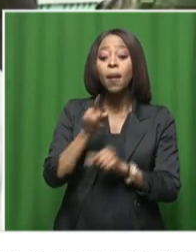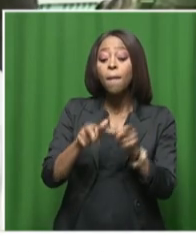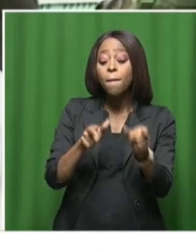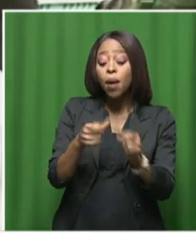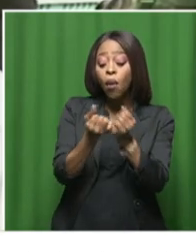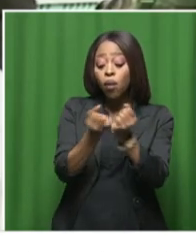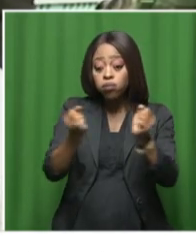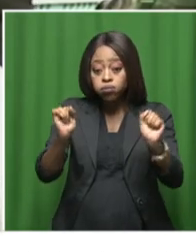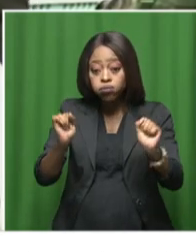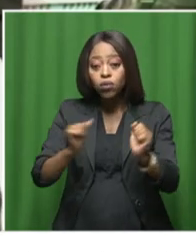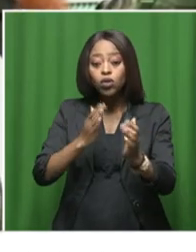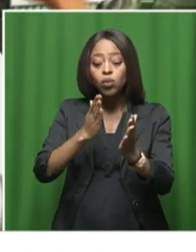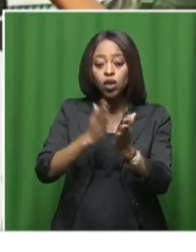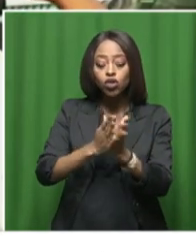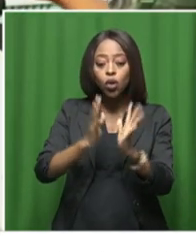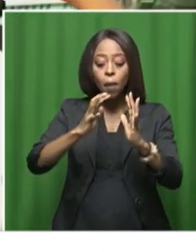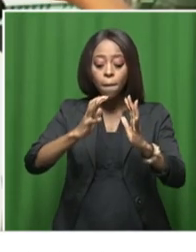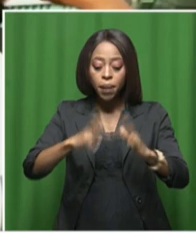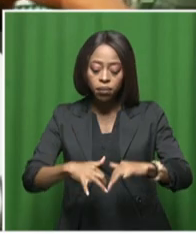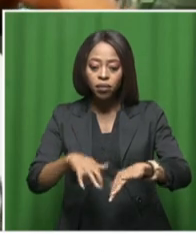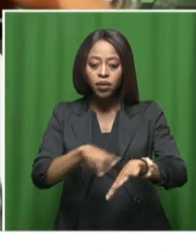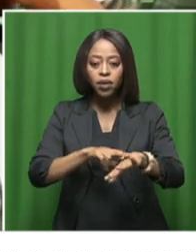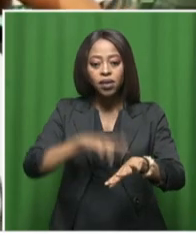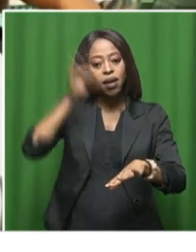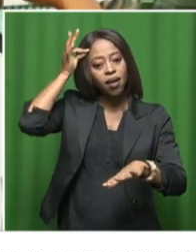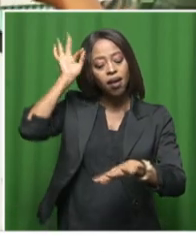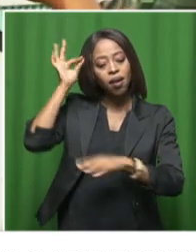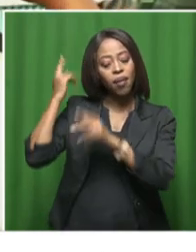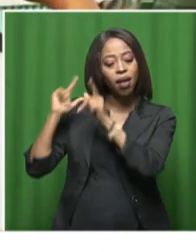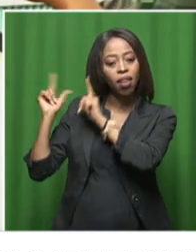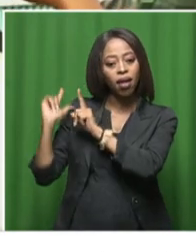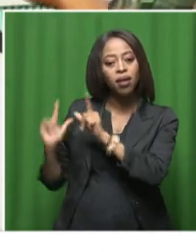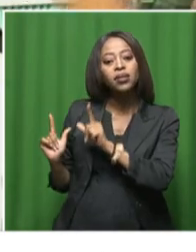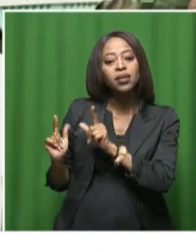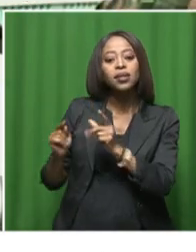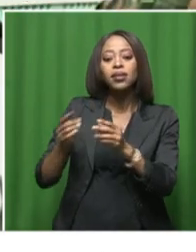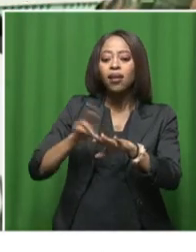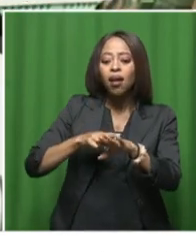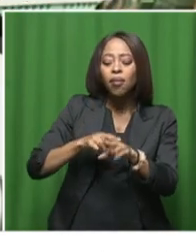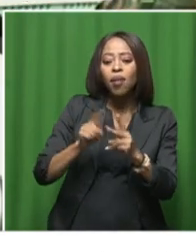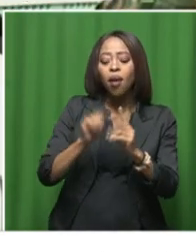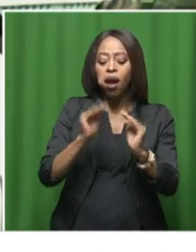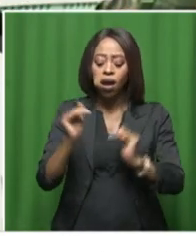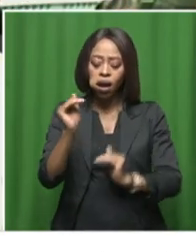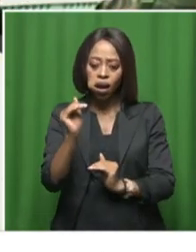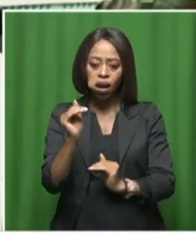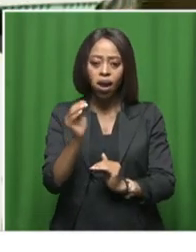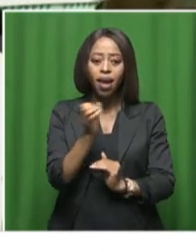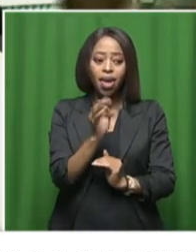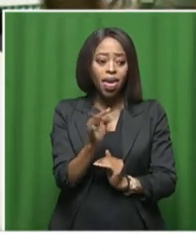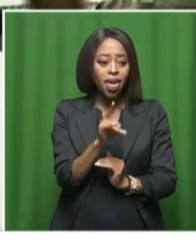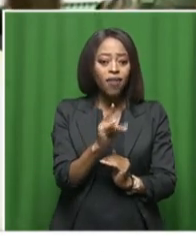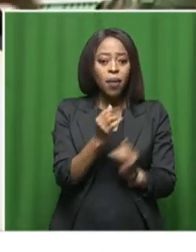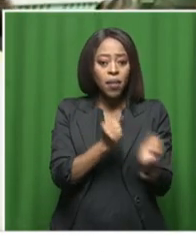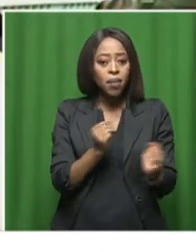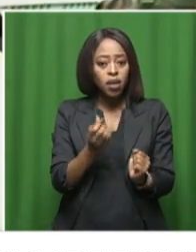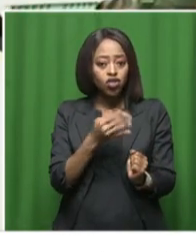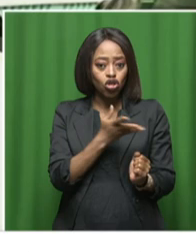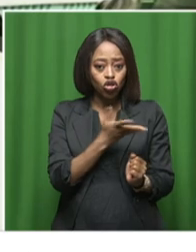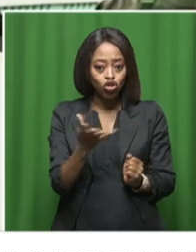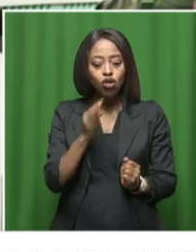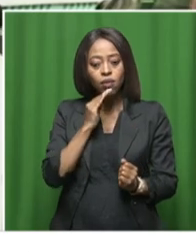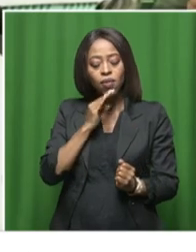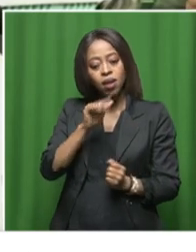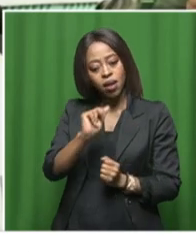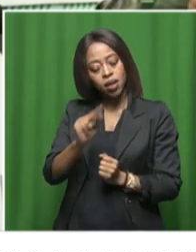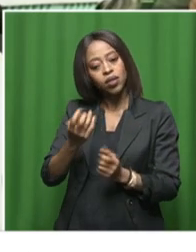the legacy of apartheid, the inequality, the unemployment. As long as we have that, the historic mission of the ANC remains to be fulfilled. And